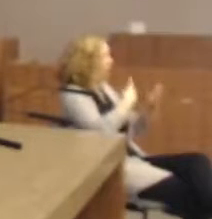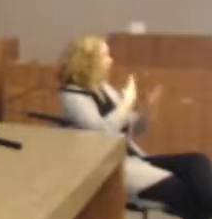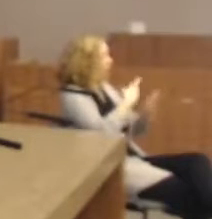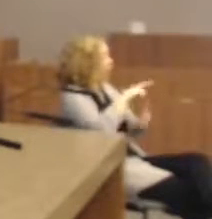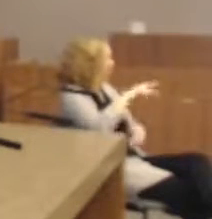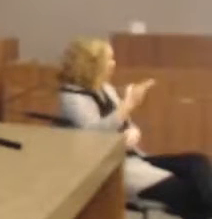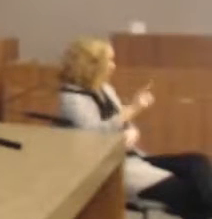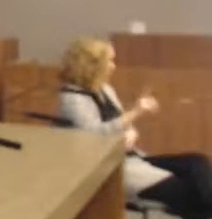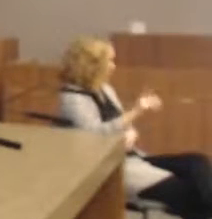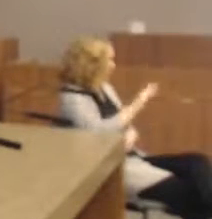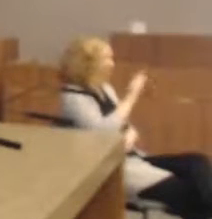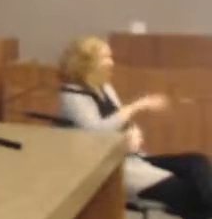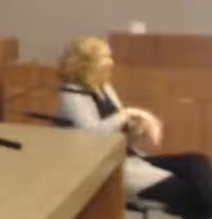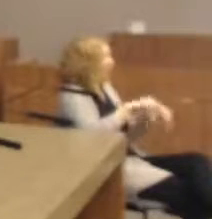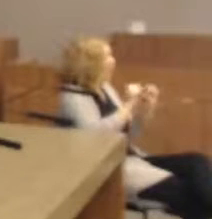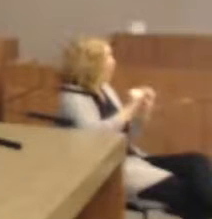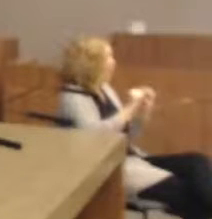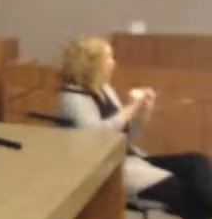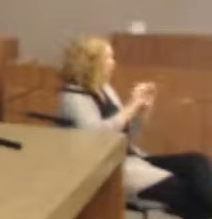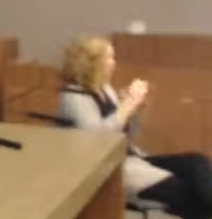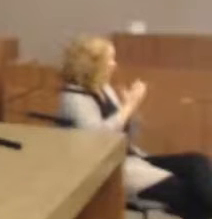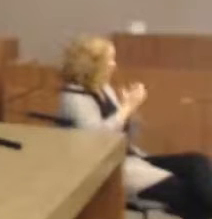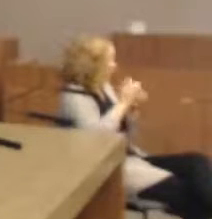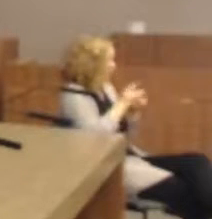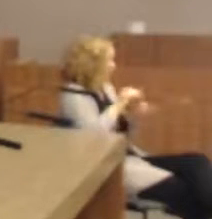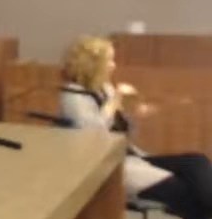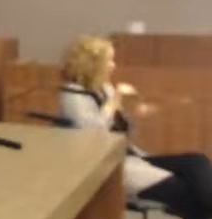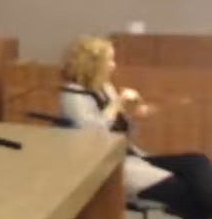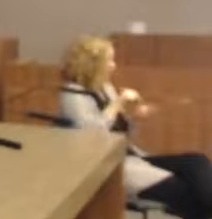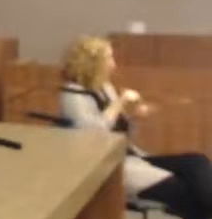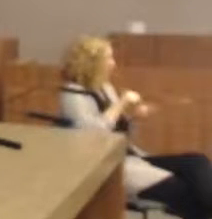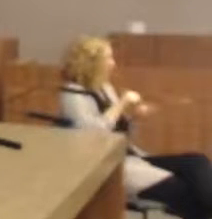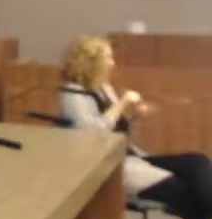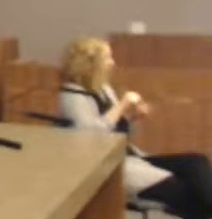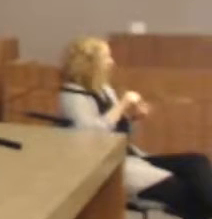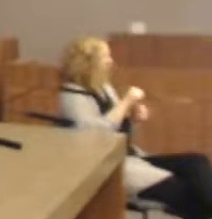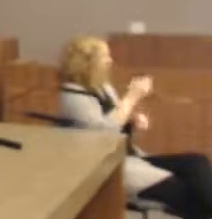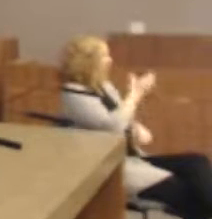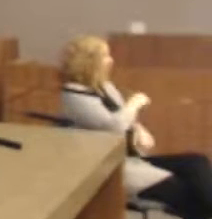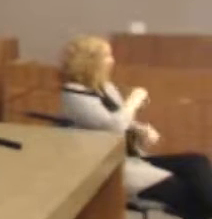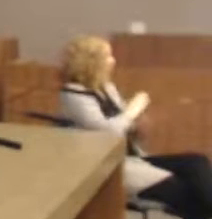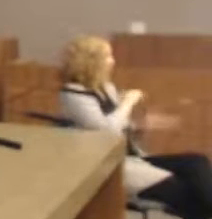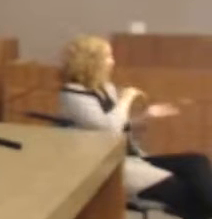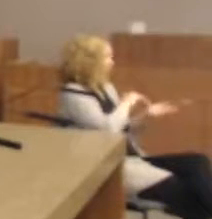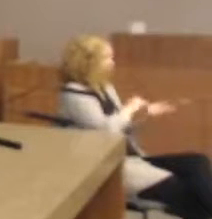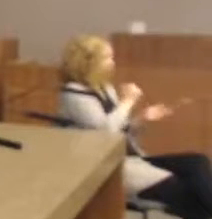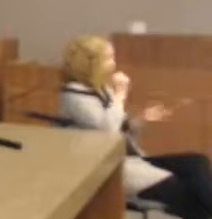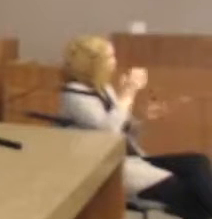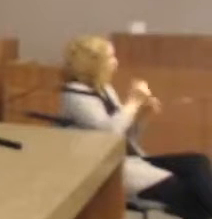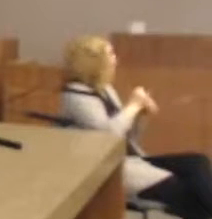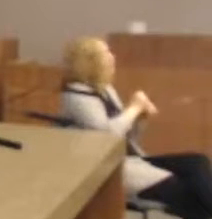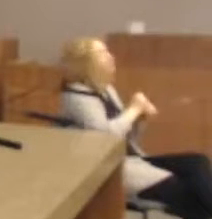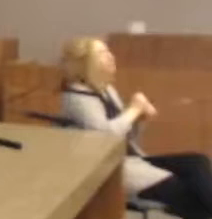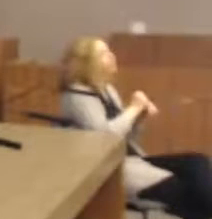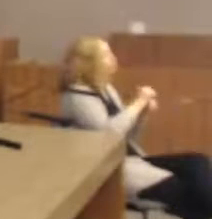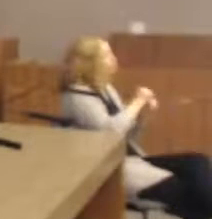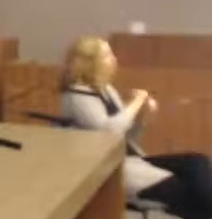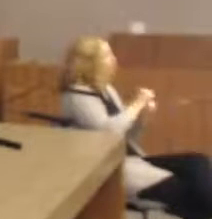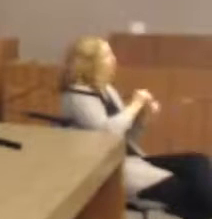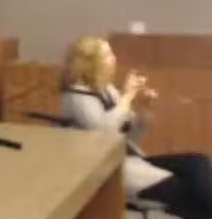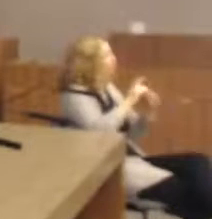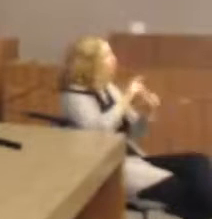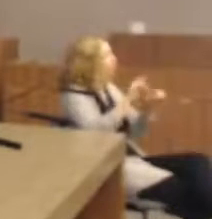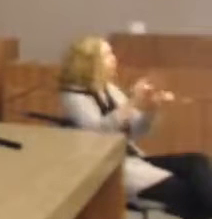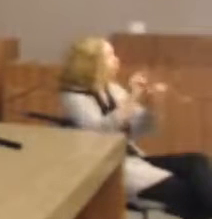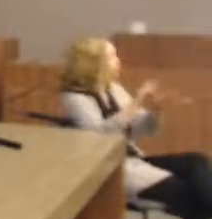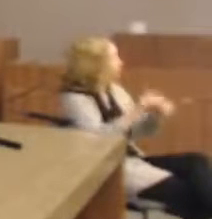those programs. So even clinicians don't get good training on trauma. It's interesting too, because students, clinical students, are sent out to